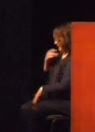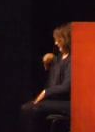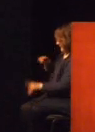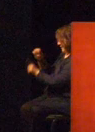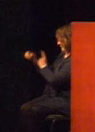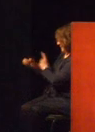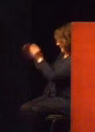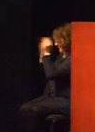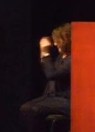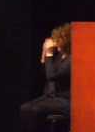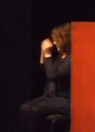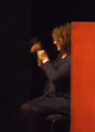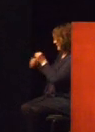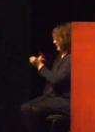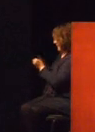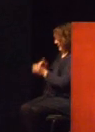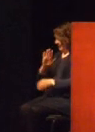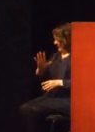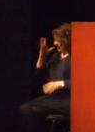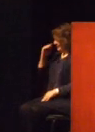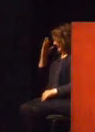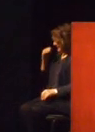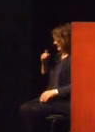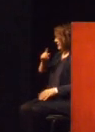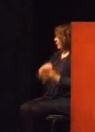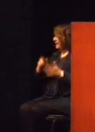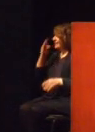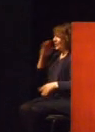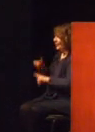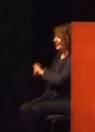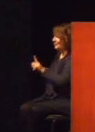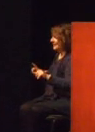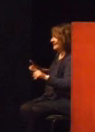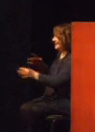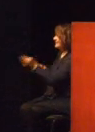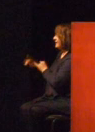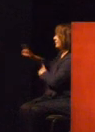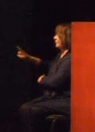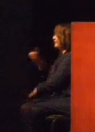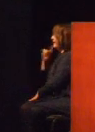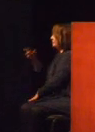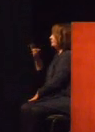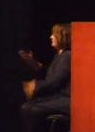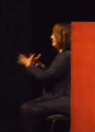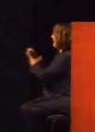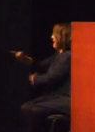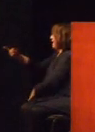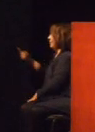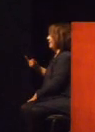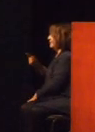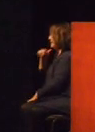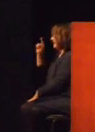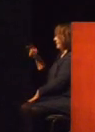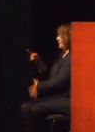to teach us about from their experiences and what they know, but to go to the resources that are out there, and then to